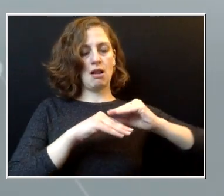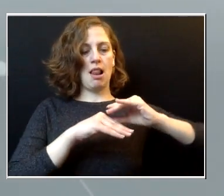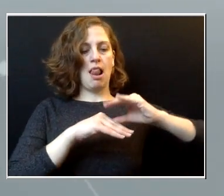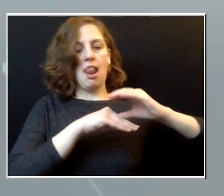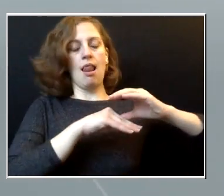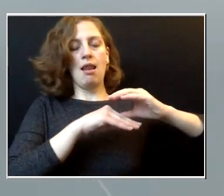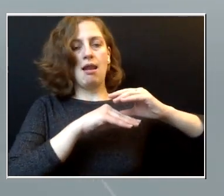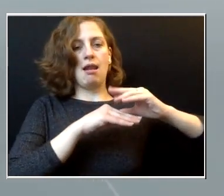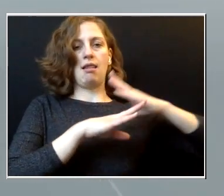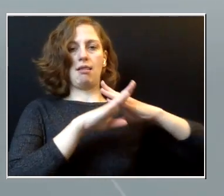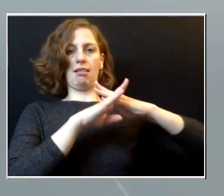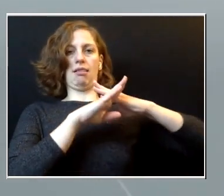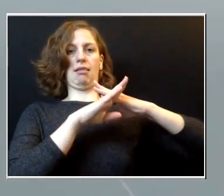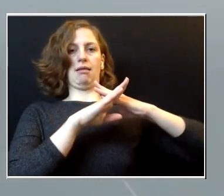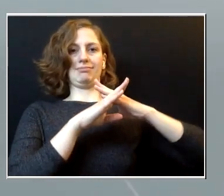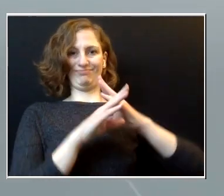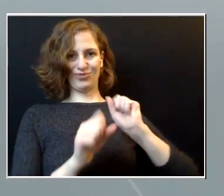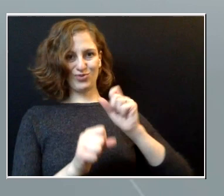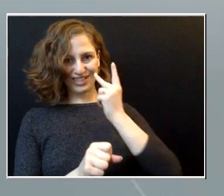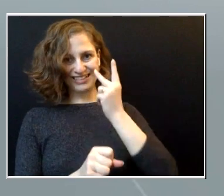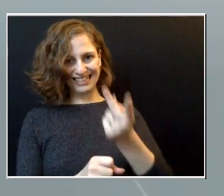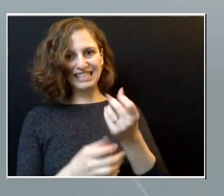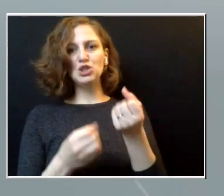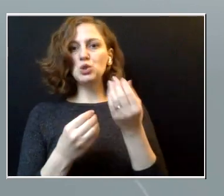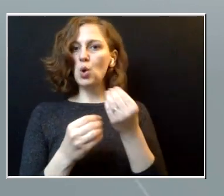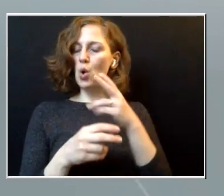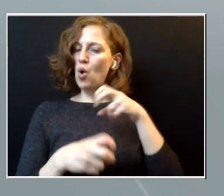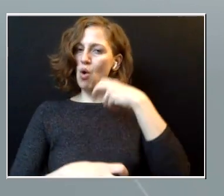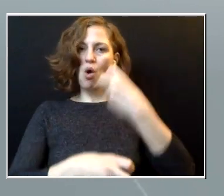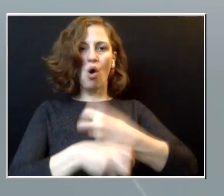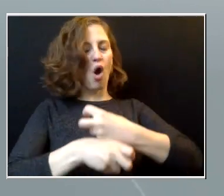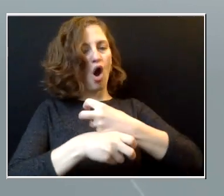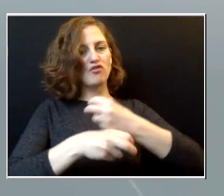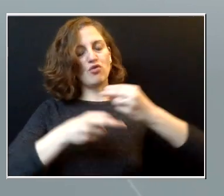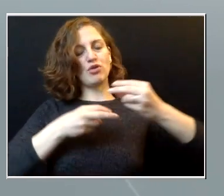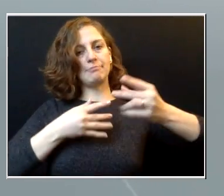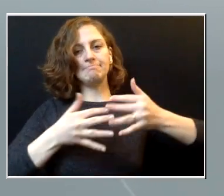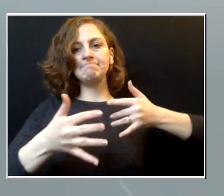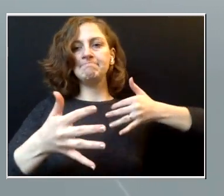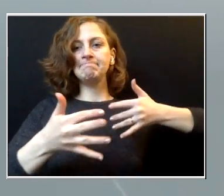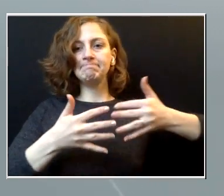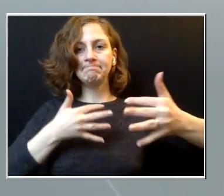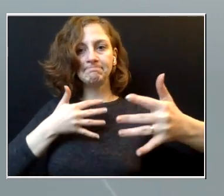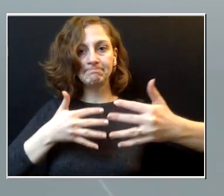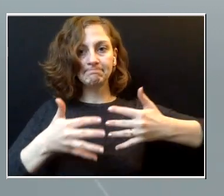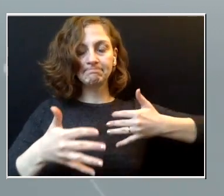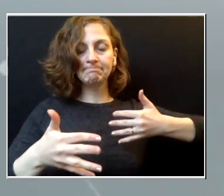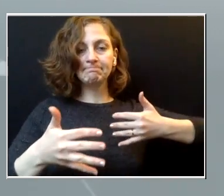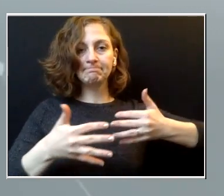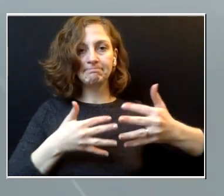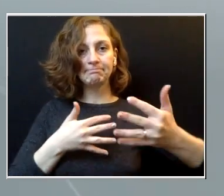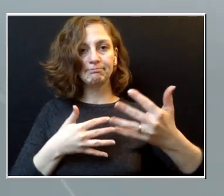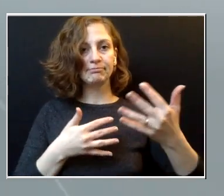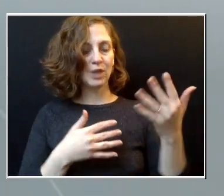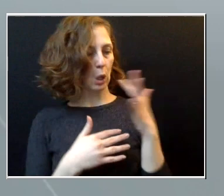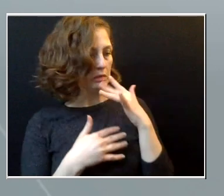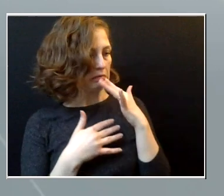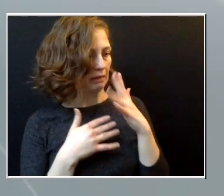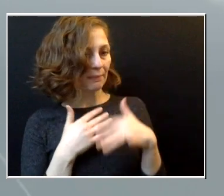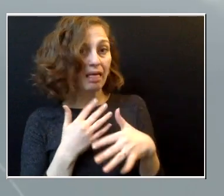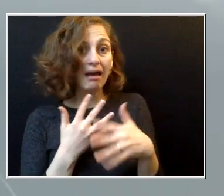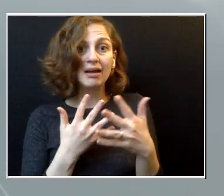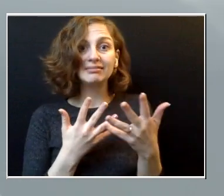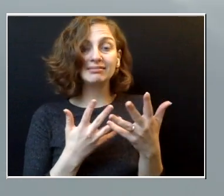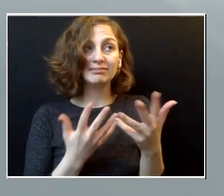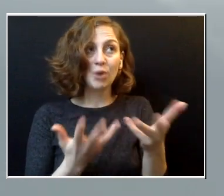this illustration. Scar tissue makes it harder for the blood to get the carbon dioxide out and to